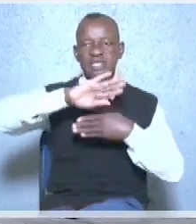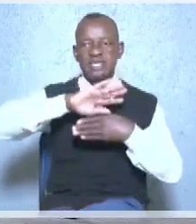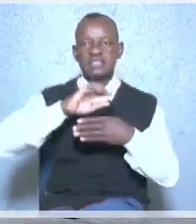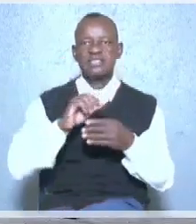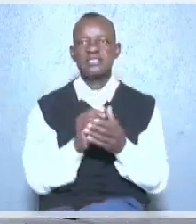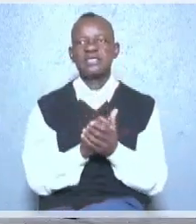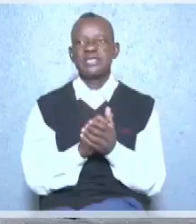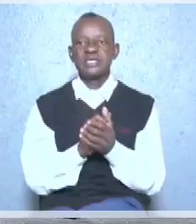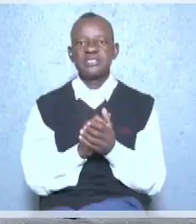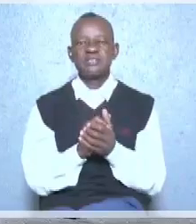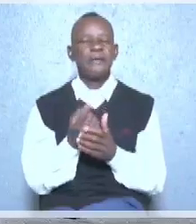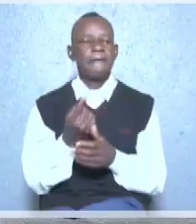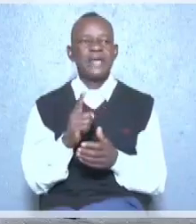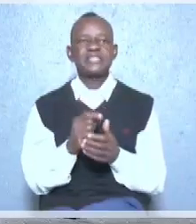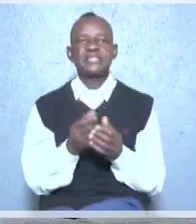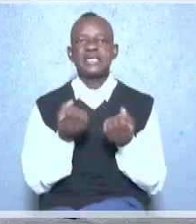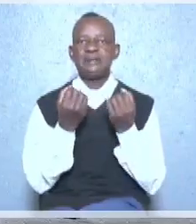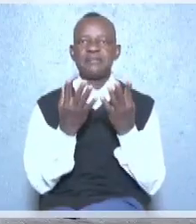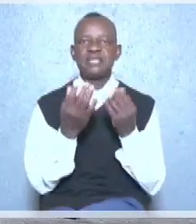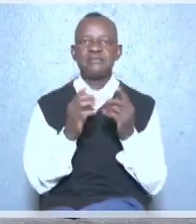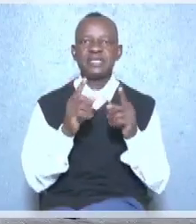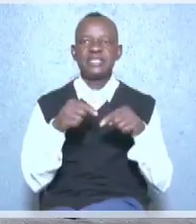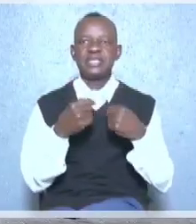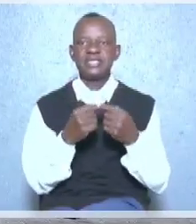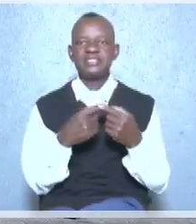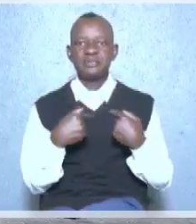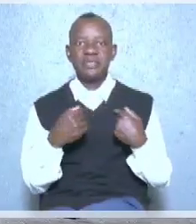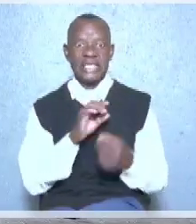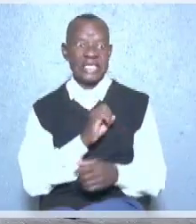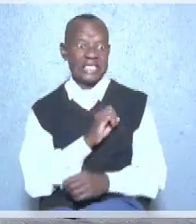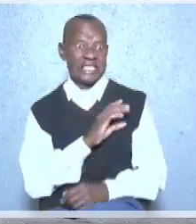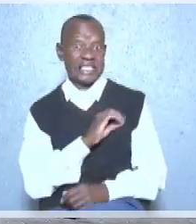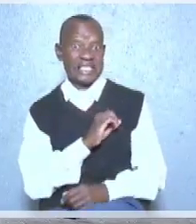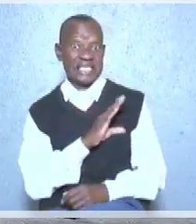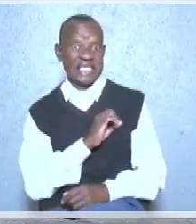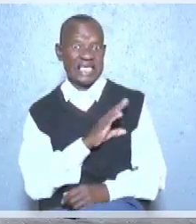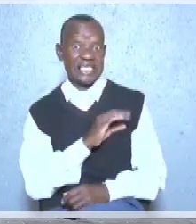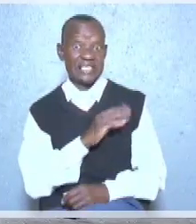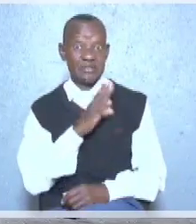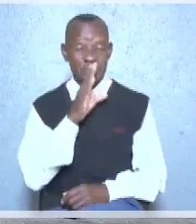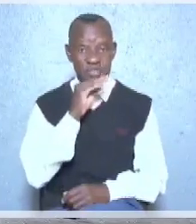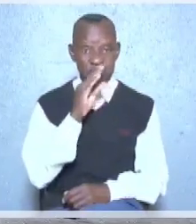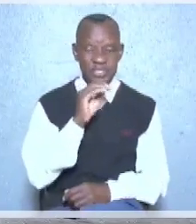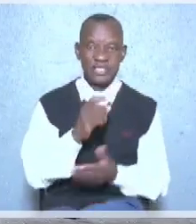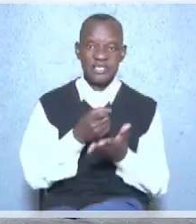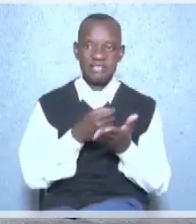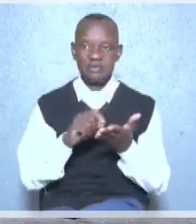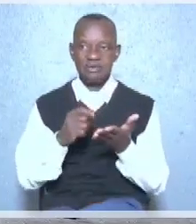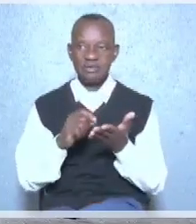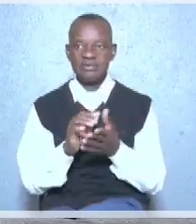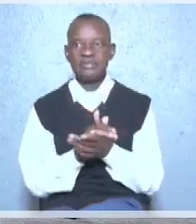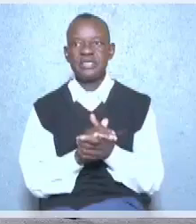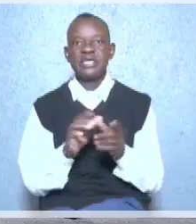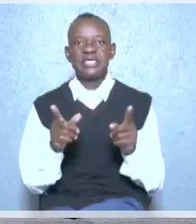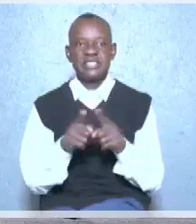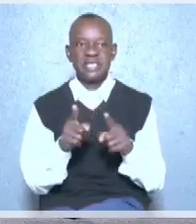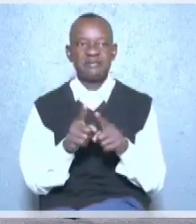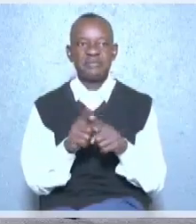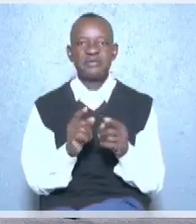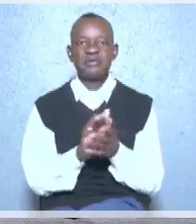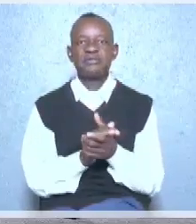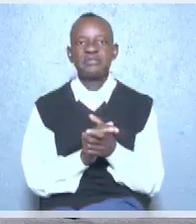scared, even in my lifetime, I will not be able to finish them if I have to produce every day.